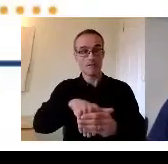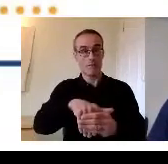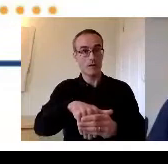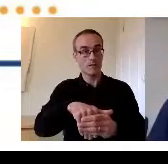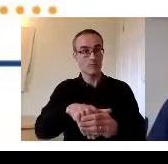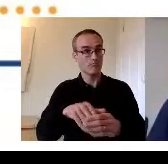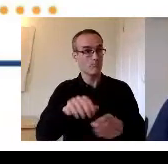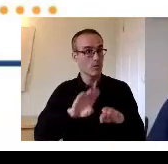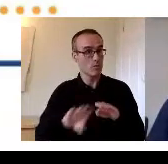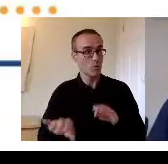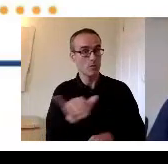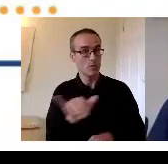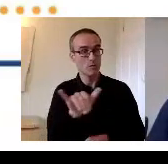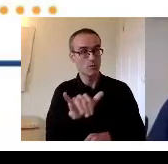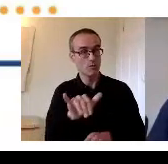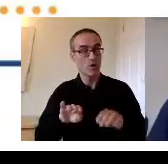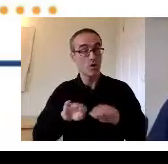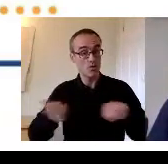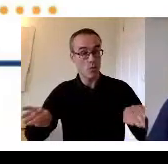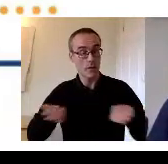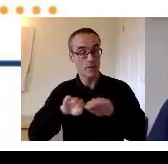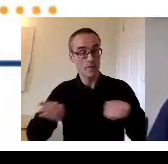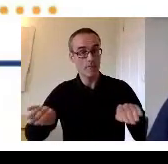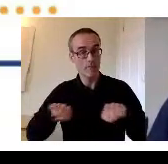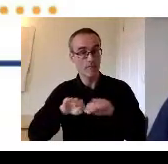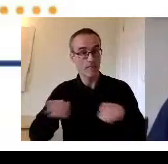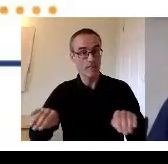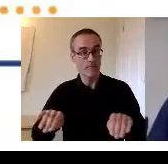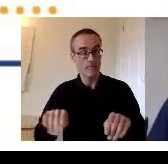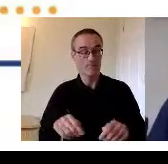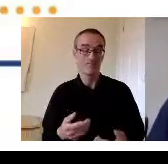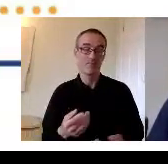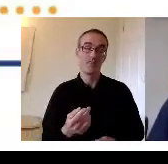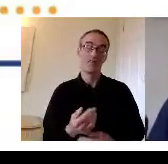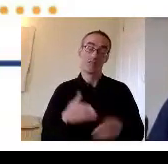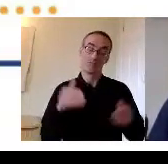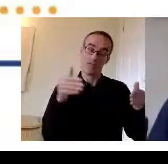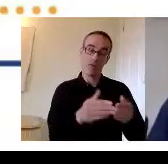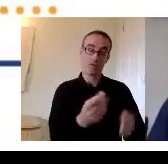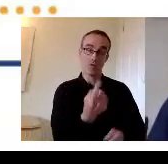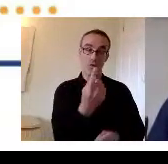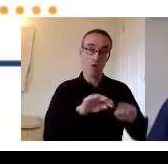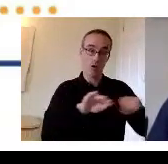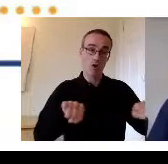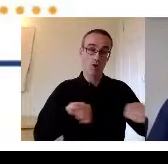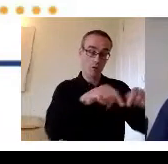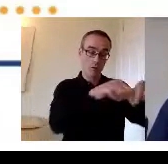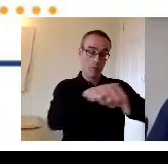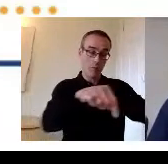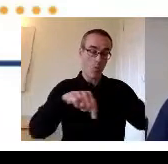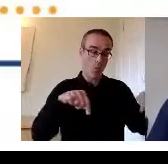and made it real. It was about a pool in Kirklees at the Batley Baths,